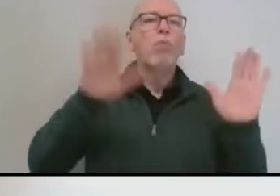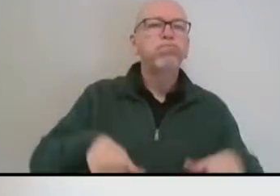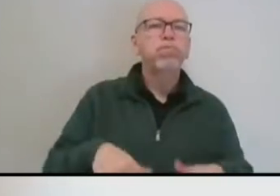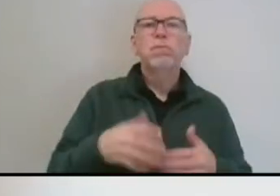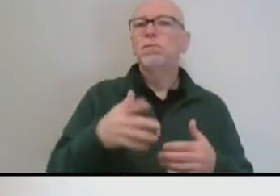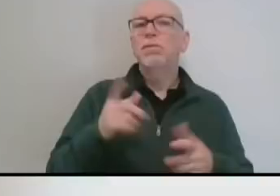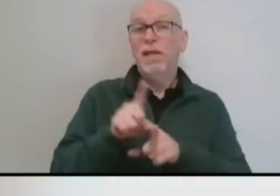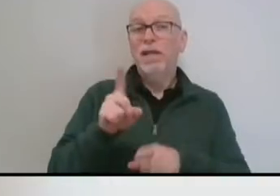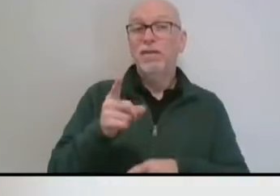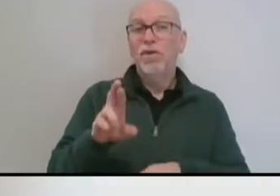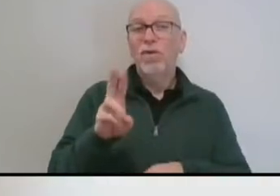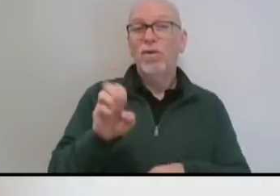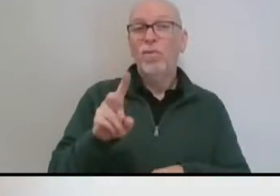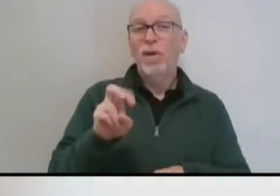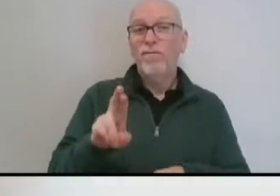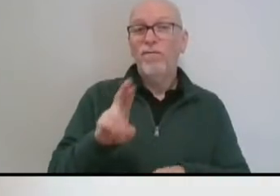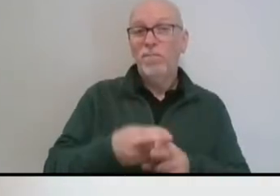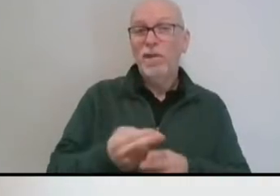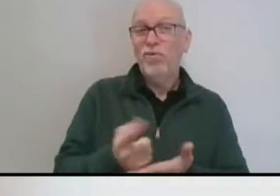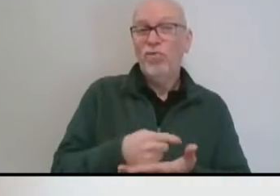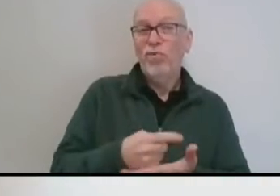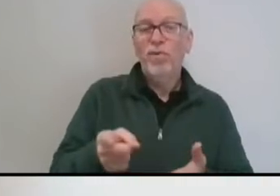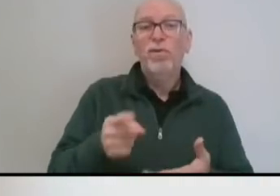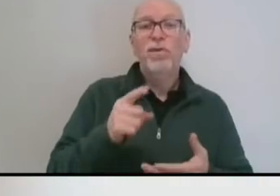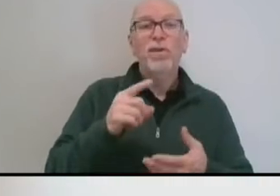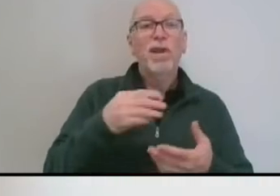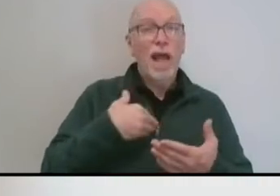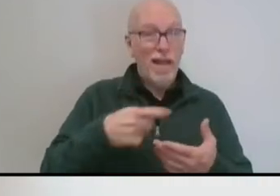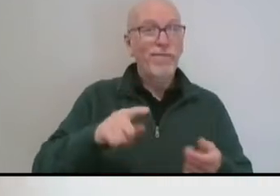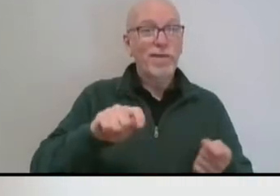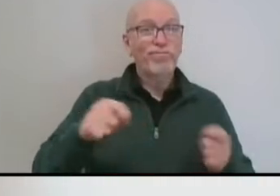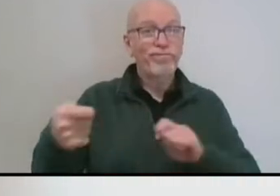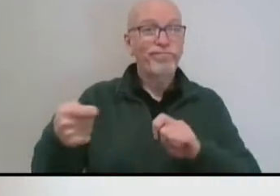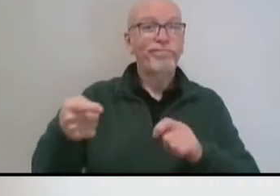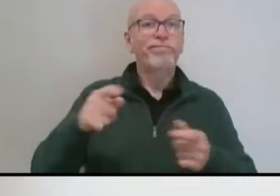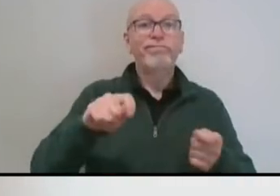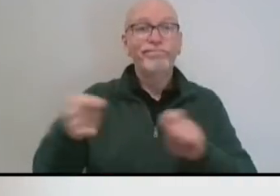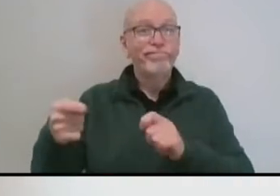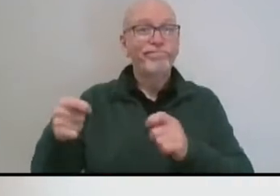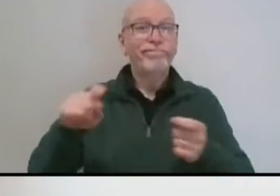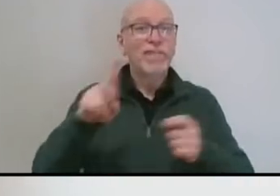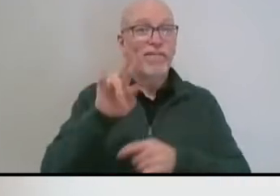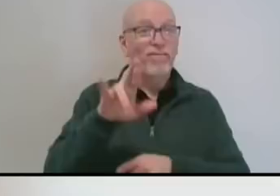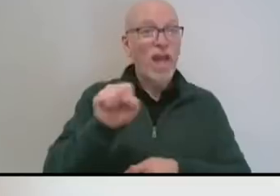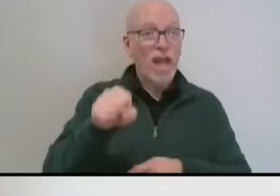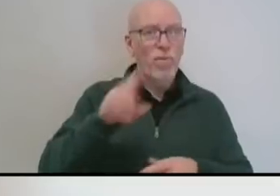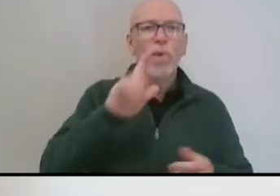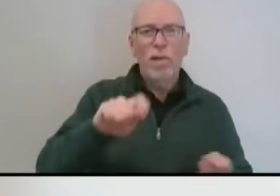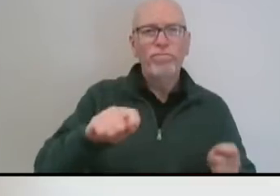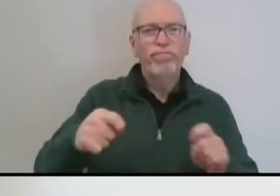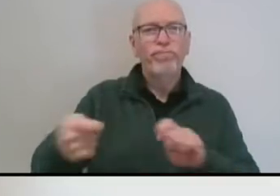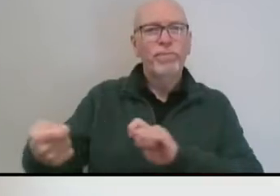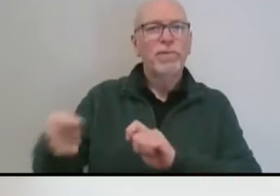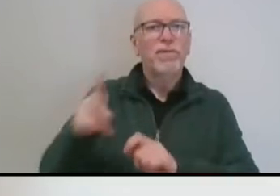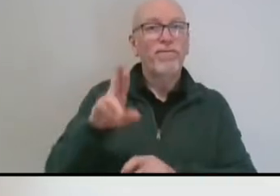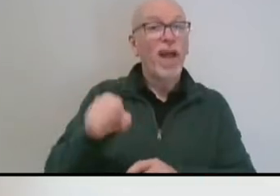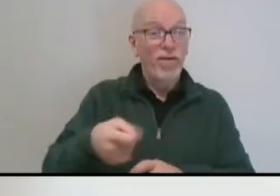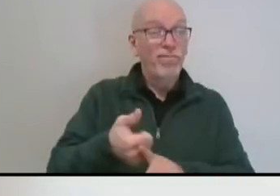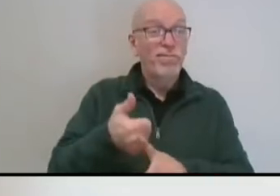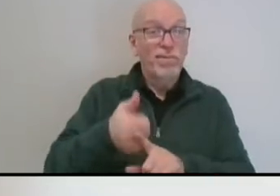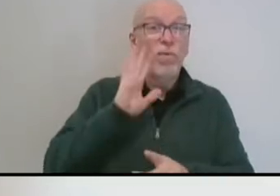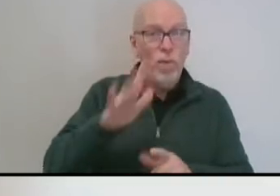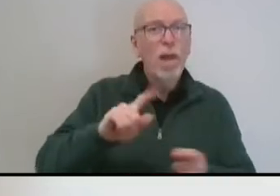just has stated earlier, variants are coming our way because that's what viruses do, right? Viruses are meant to